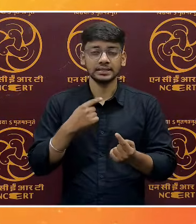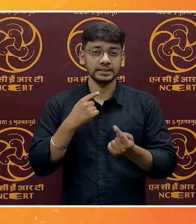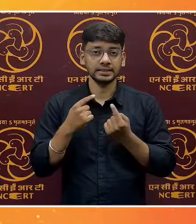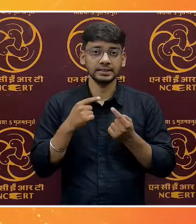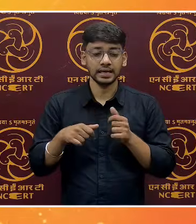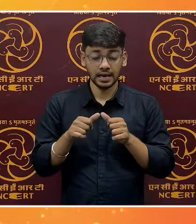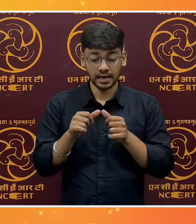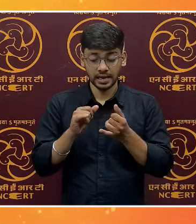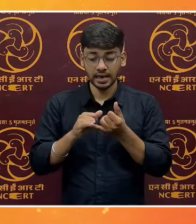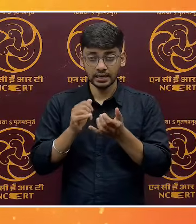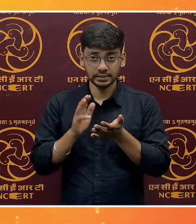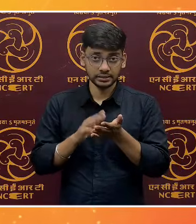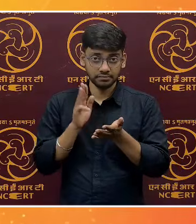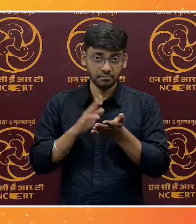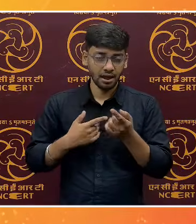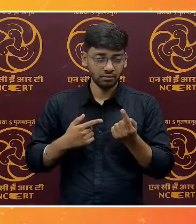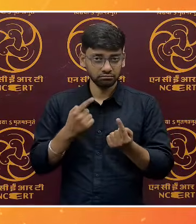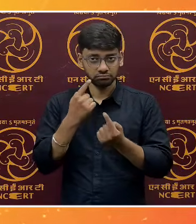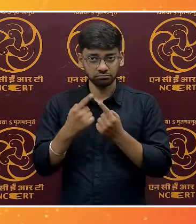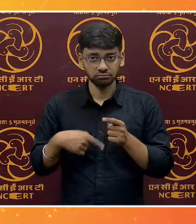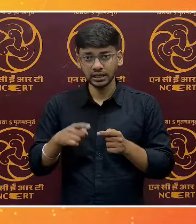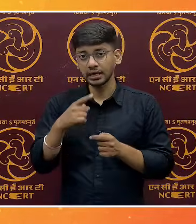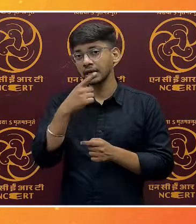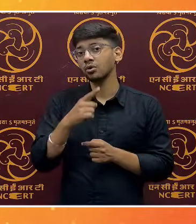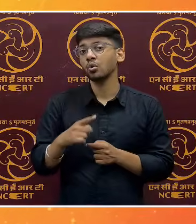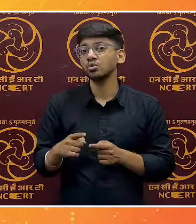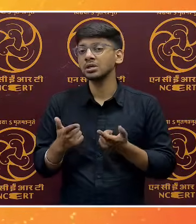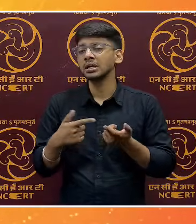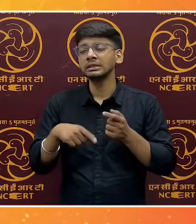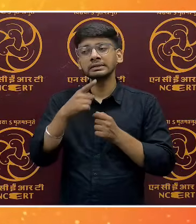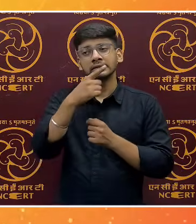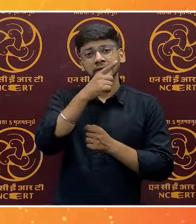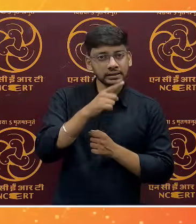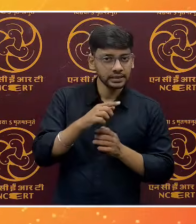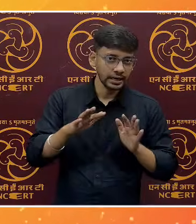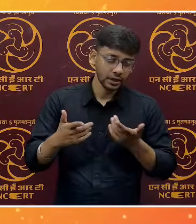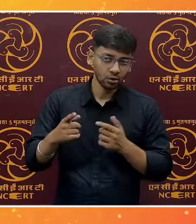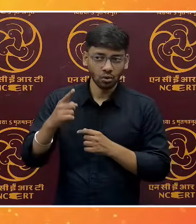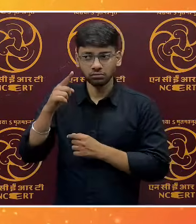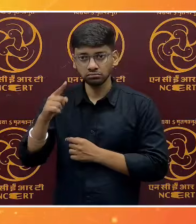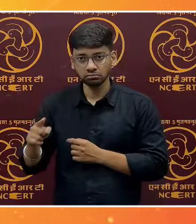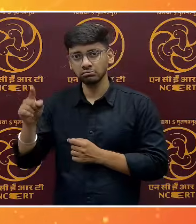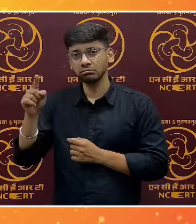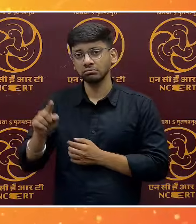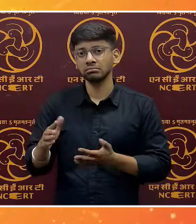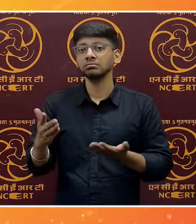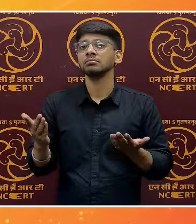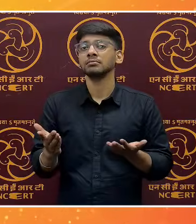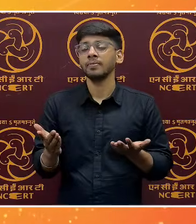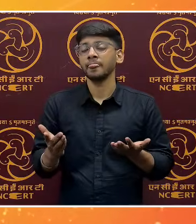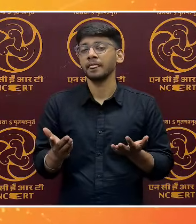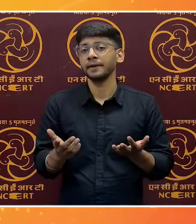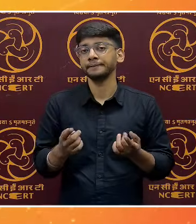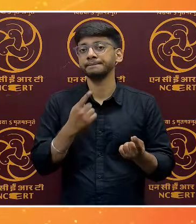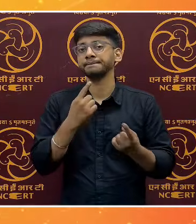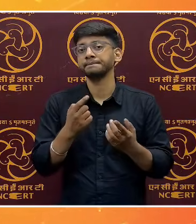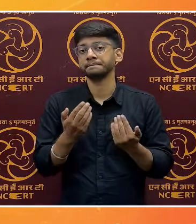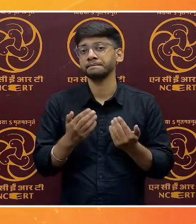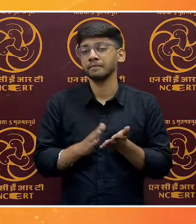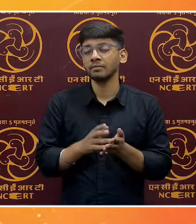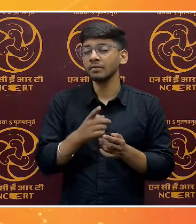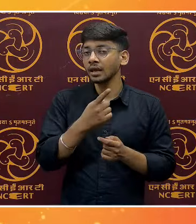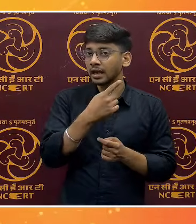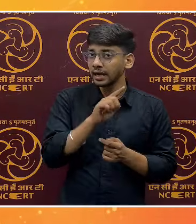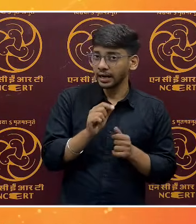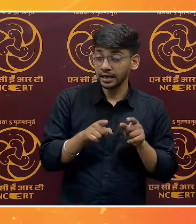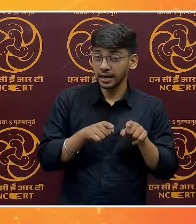our assessment, that how much questions are correct and how much are incorrect. And here this is the correct